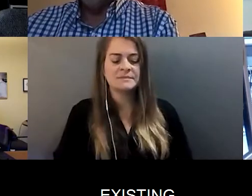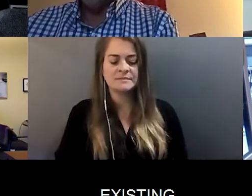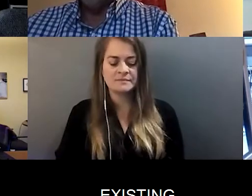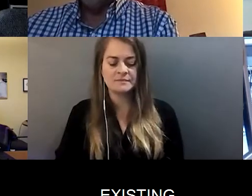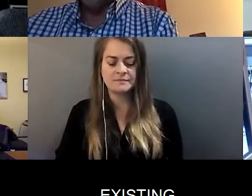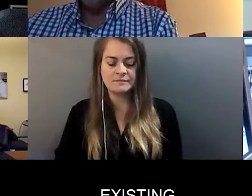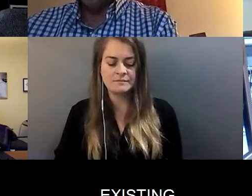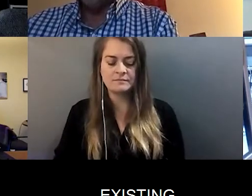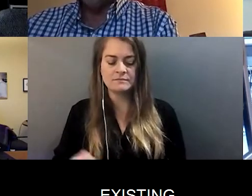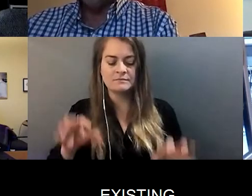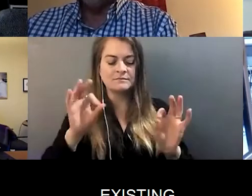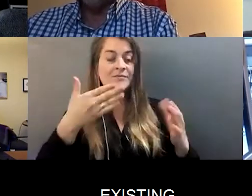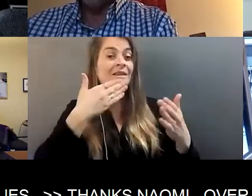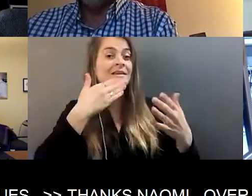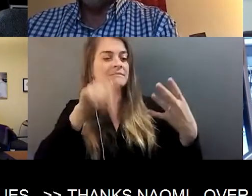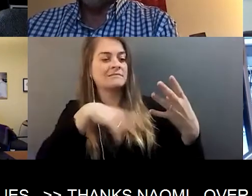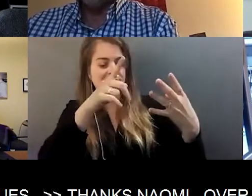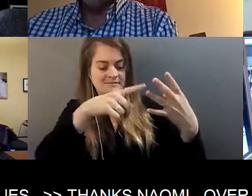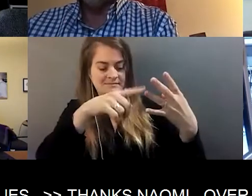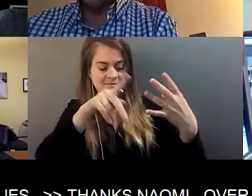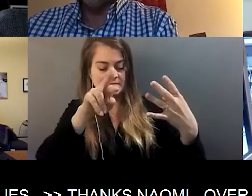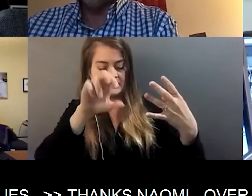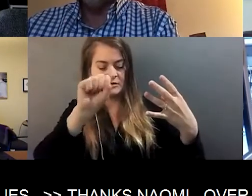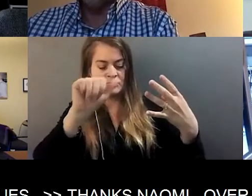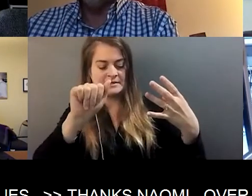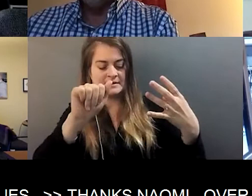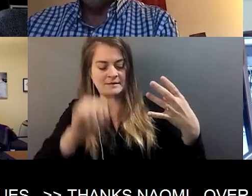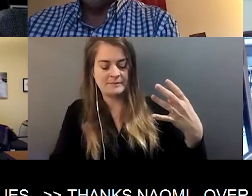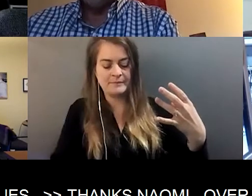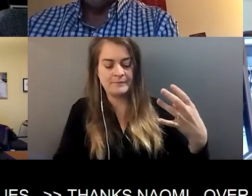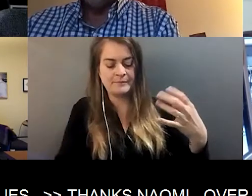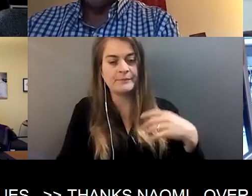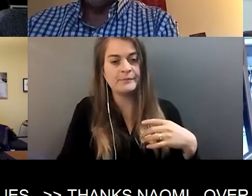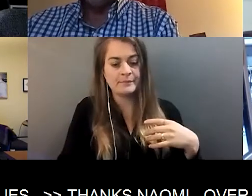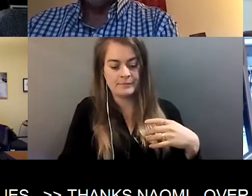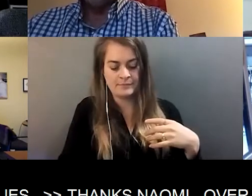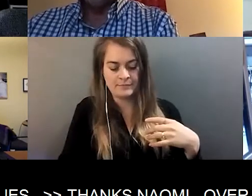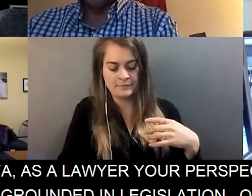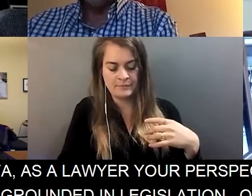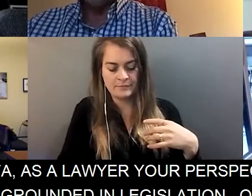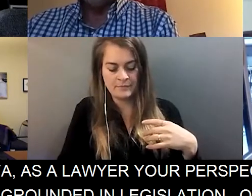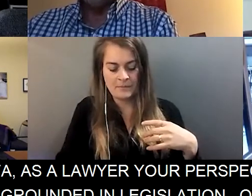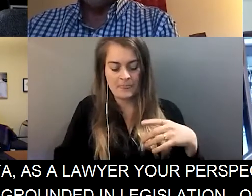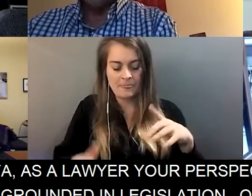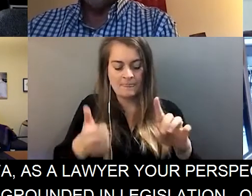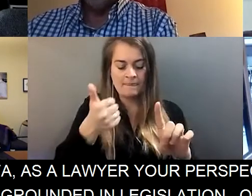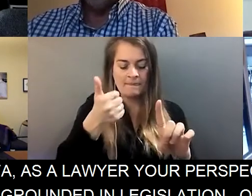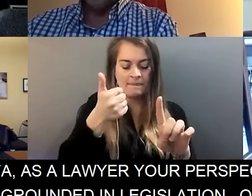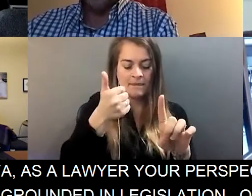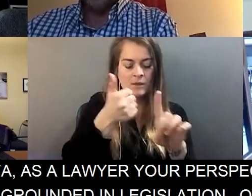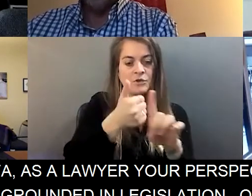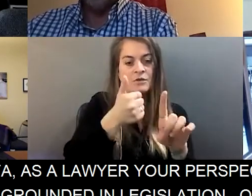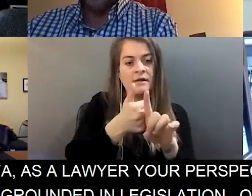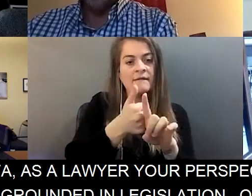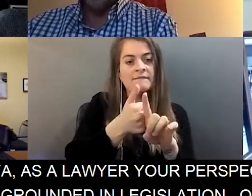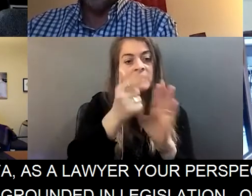Thanks, Naomi. Over to Krista next. Now, Krista, as a lawyer, your perspective is grounded in